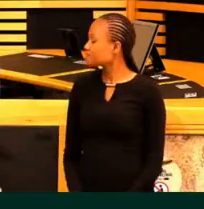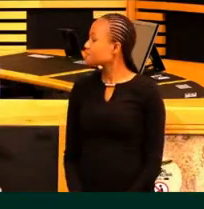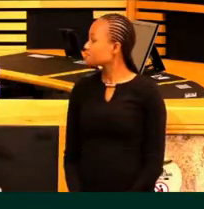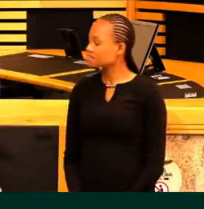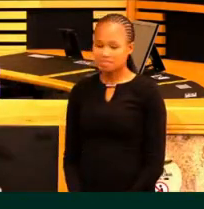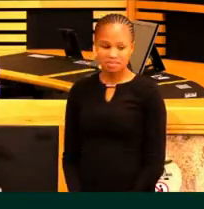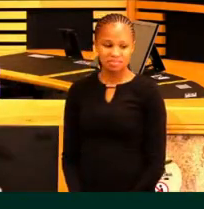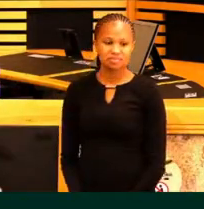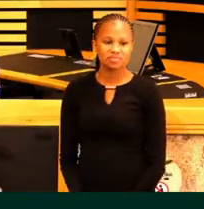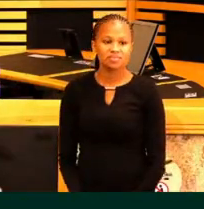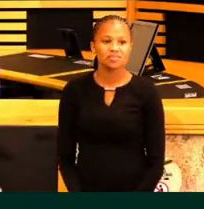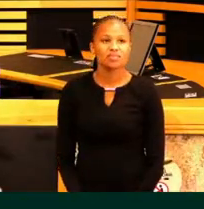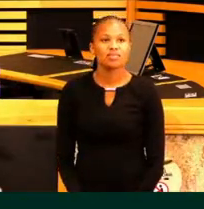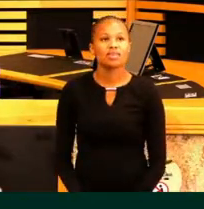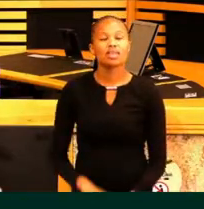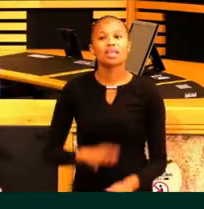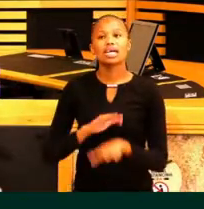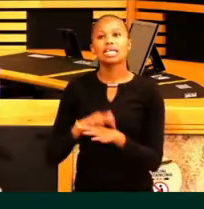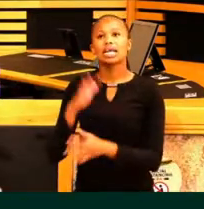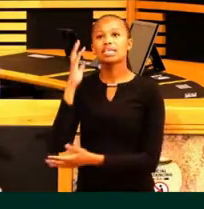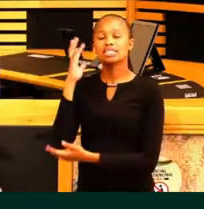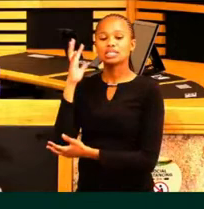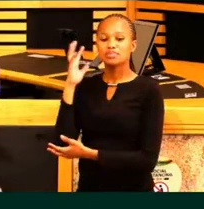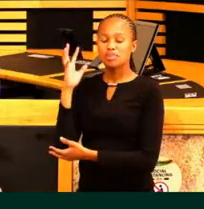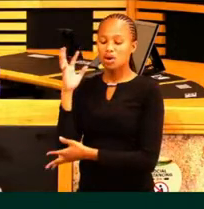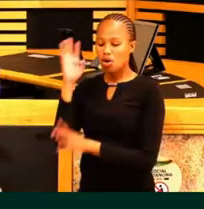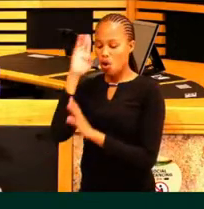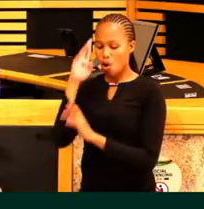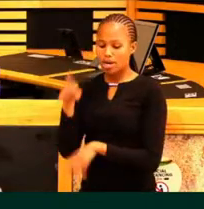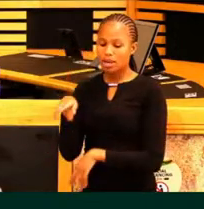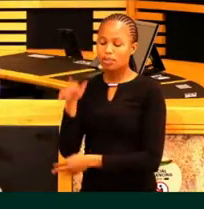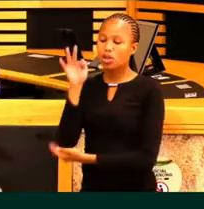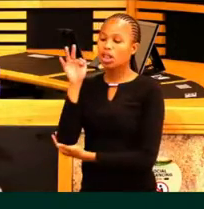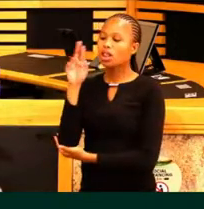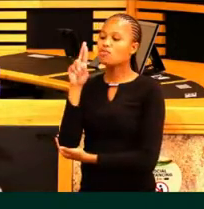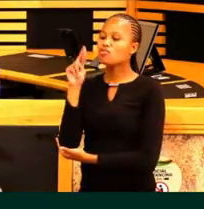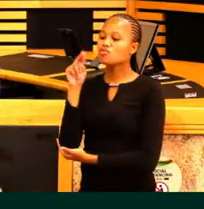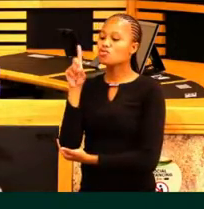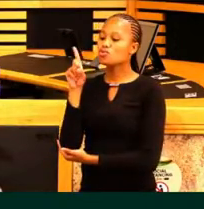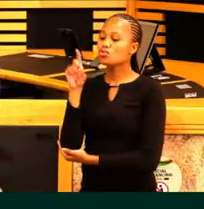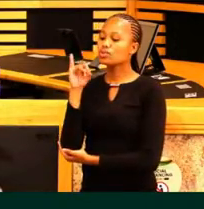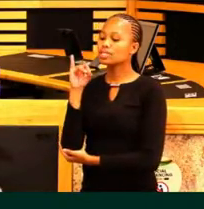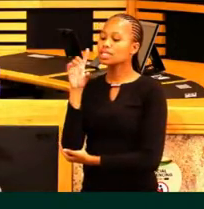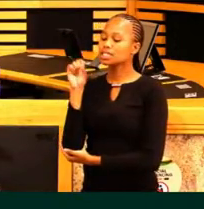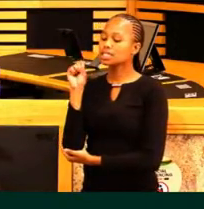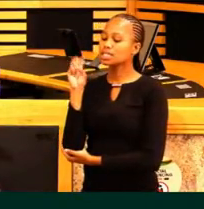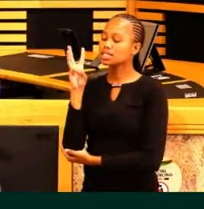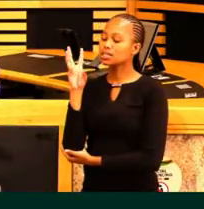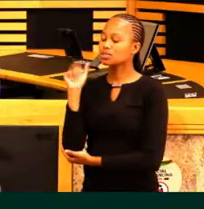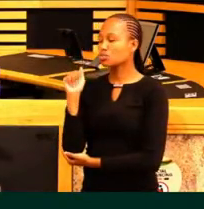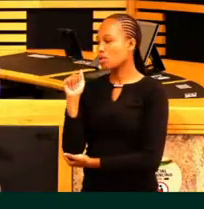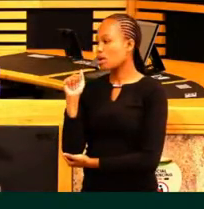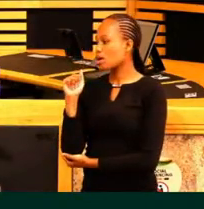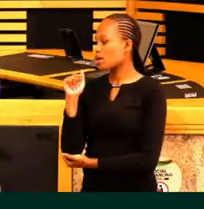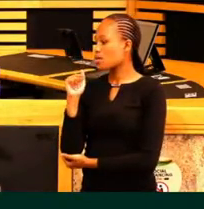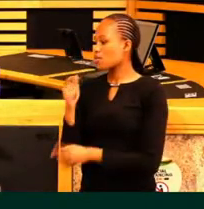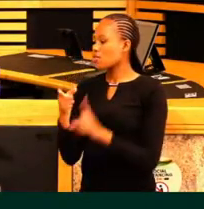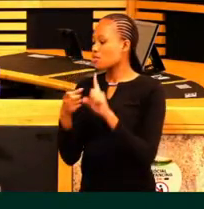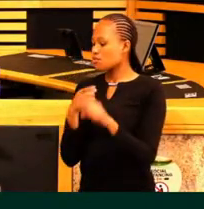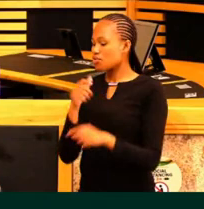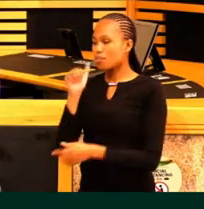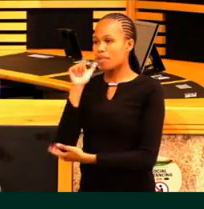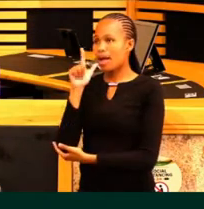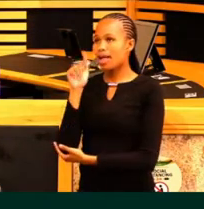the next speaker is Honorable fundiswa kondile from Alfonso